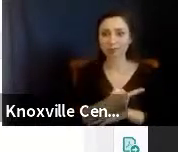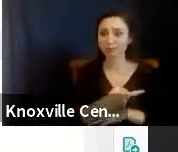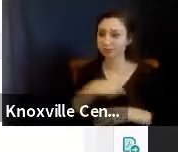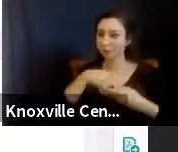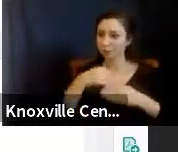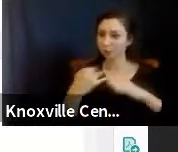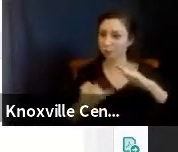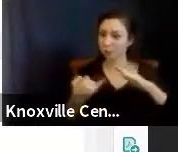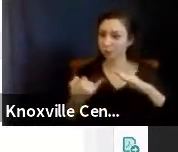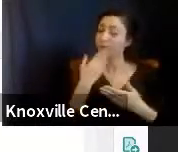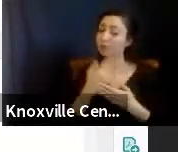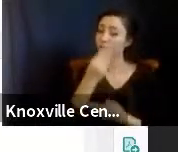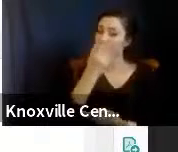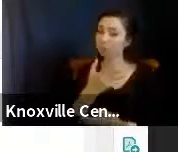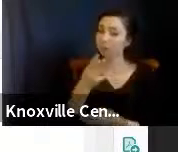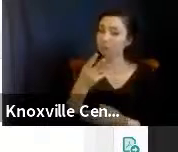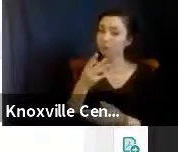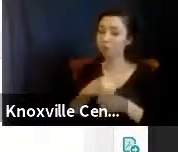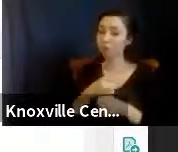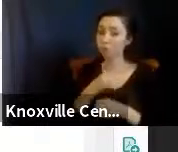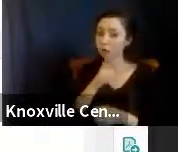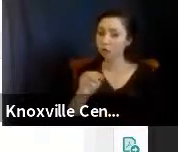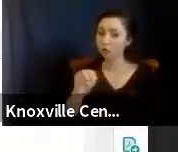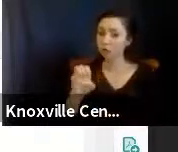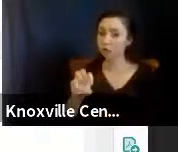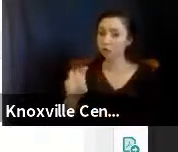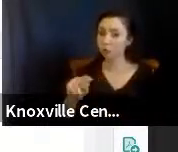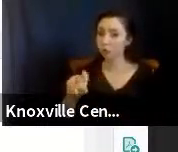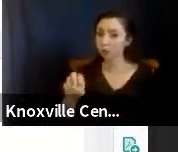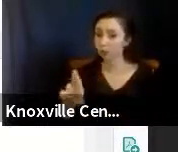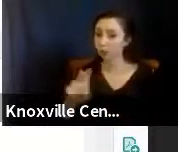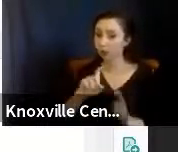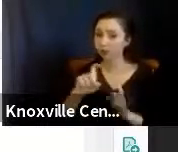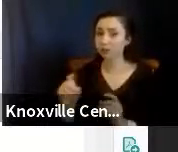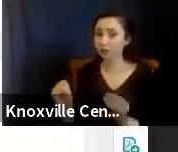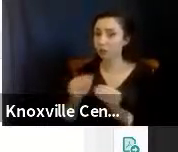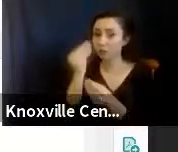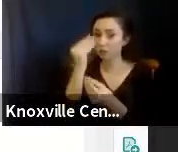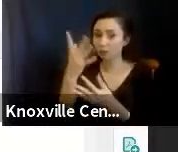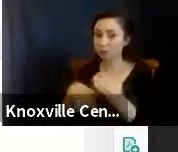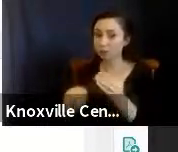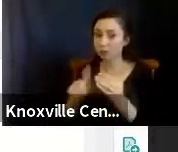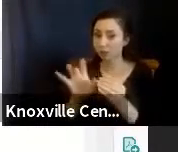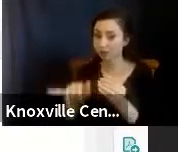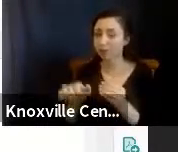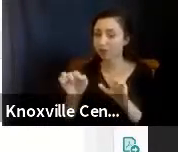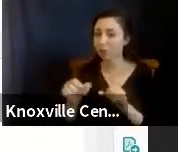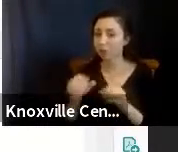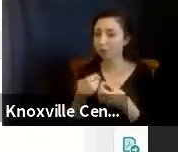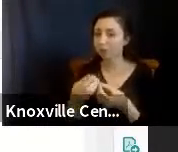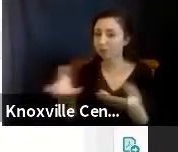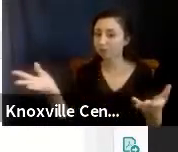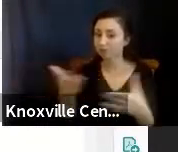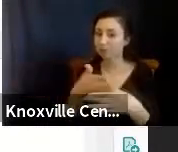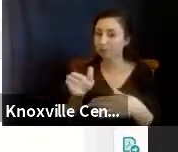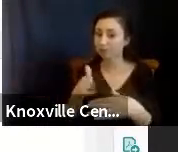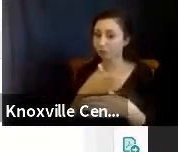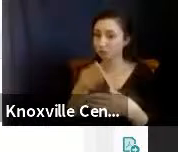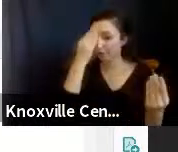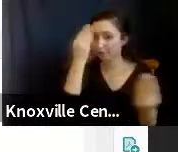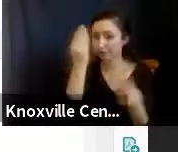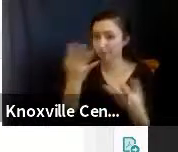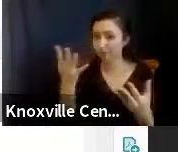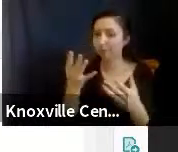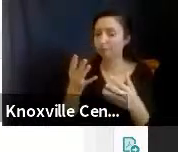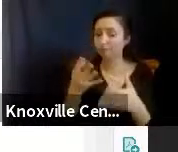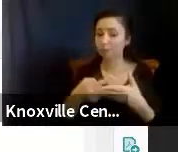sure that Ms. Wagner, we get you more information on that stuff to share as well when you're talking to the students